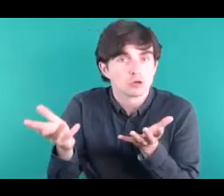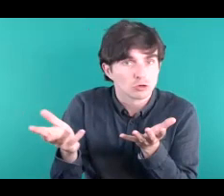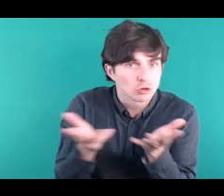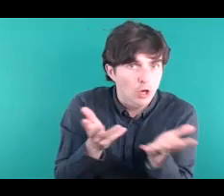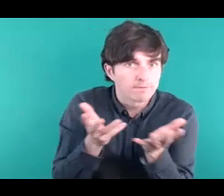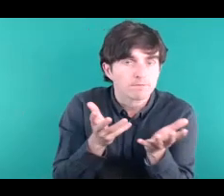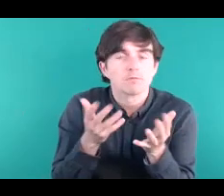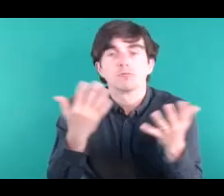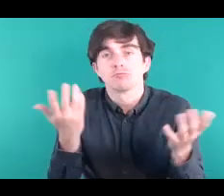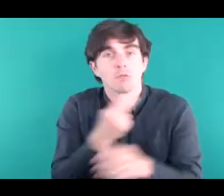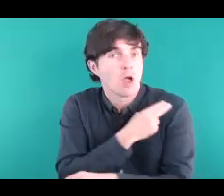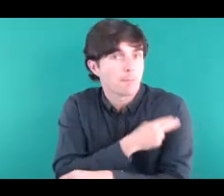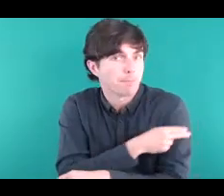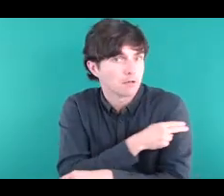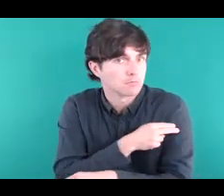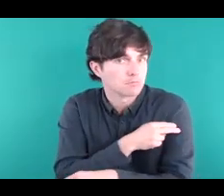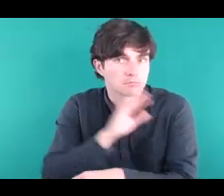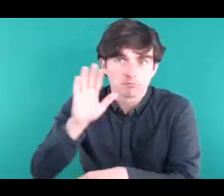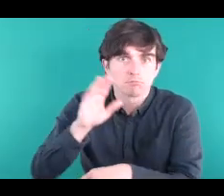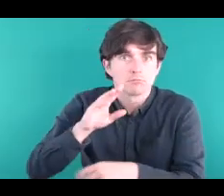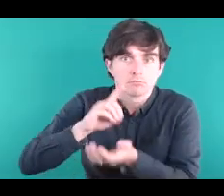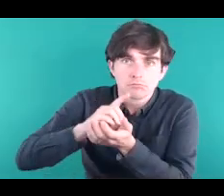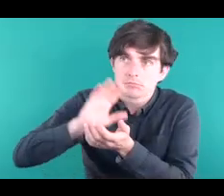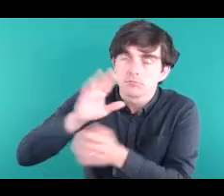focus on the COVID-19 recovery.